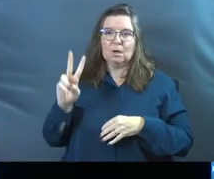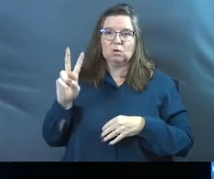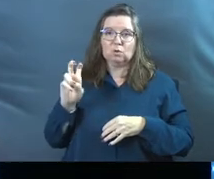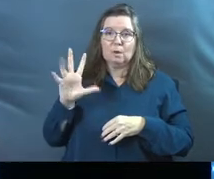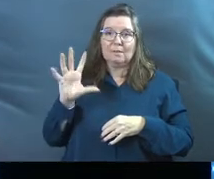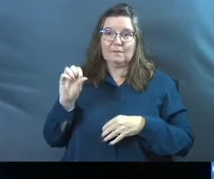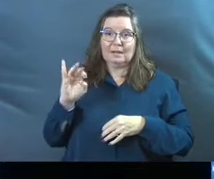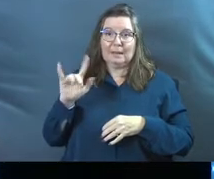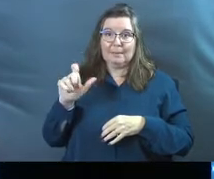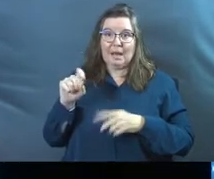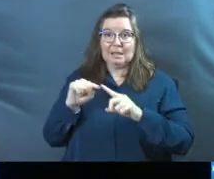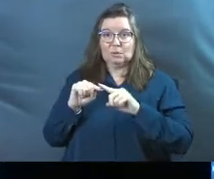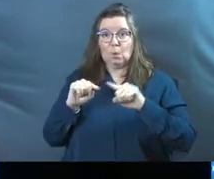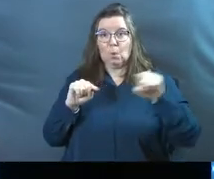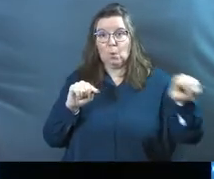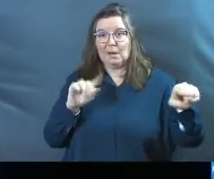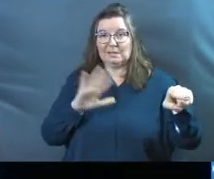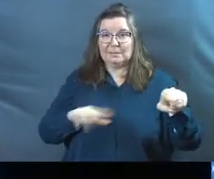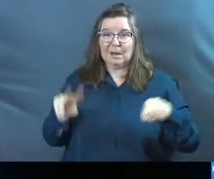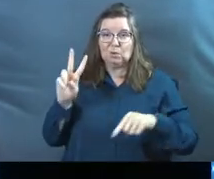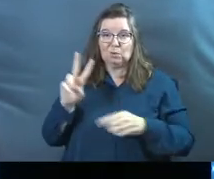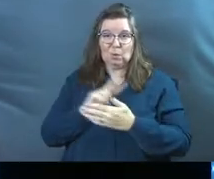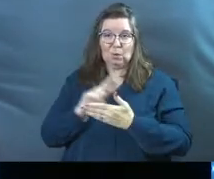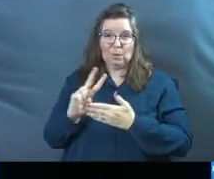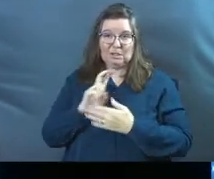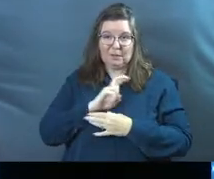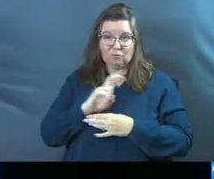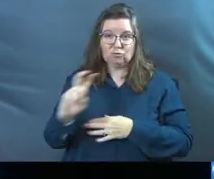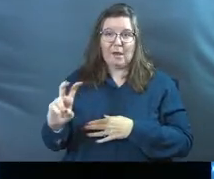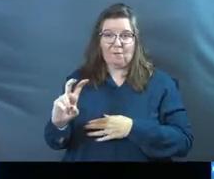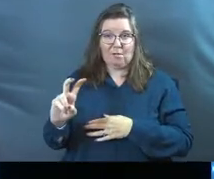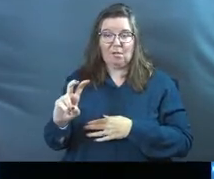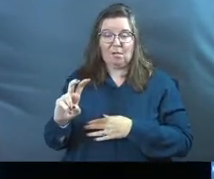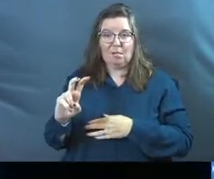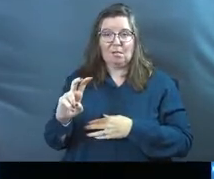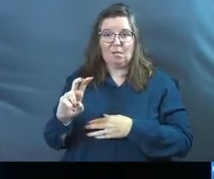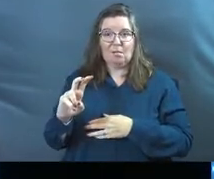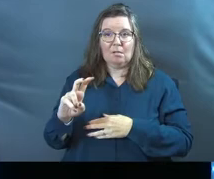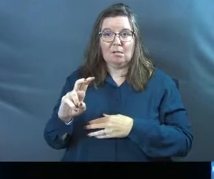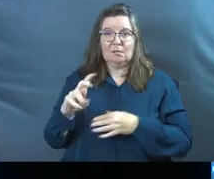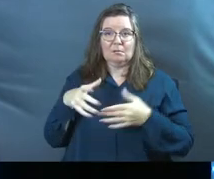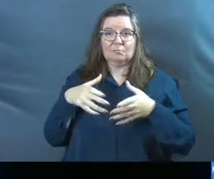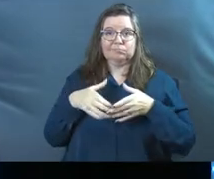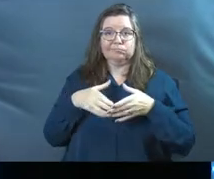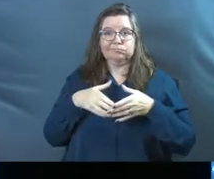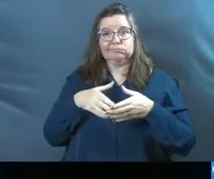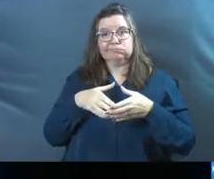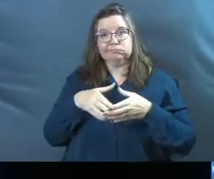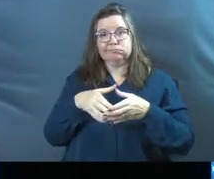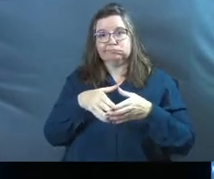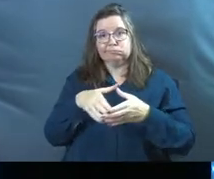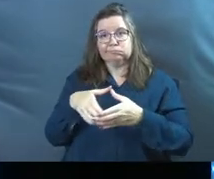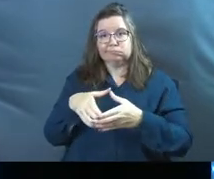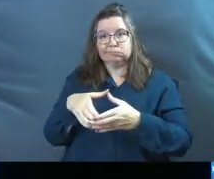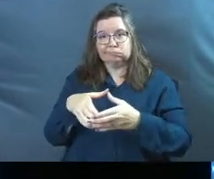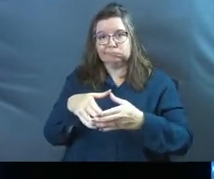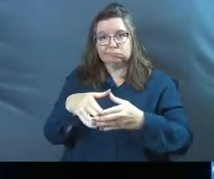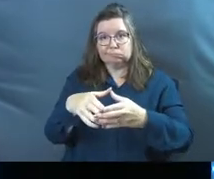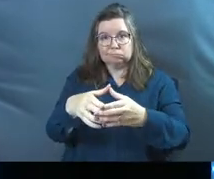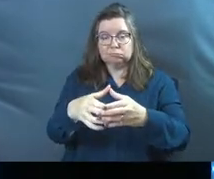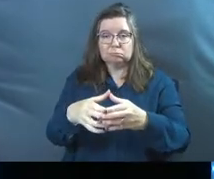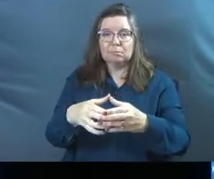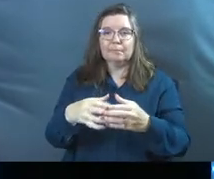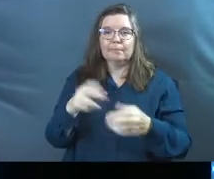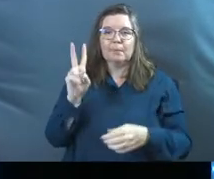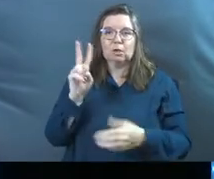250 miles away, about 2 weeks travel distance, they travel in caravans and it took them a long time. About